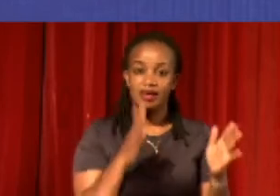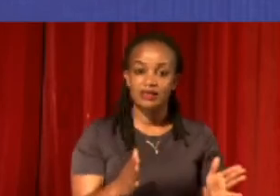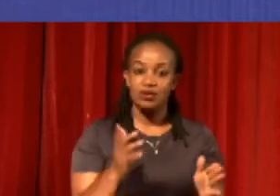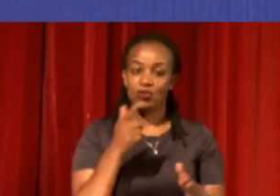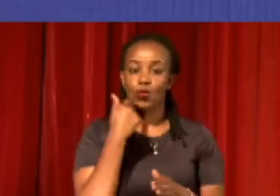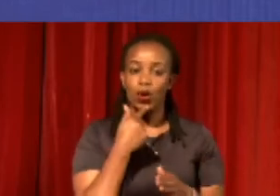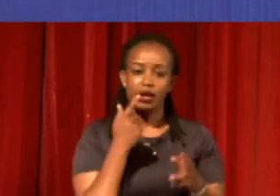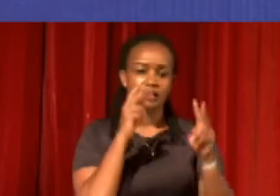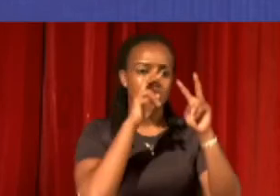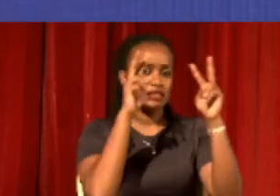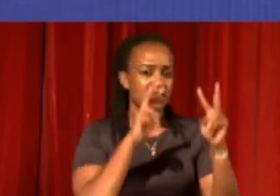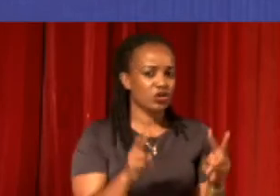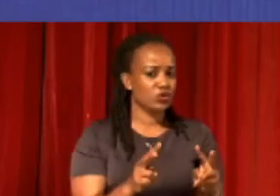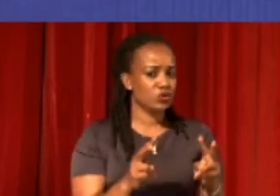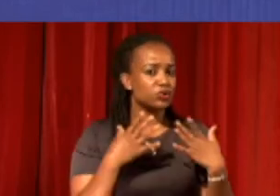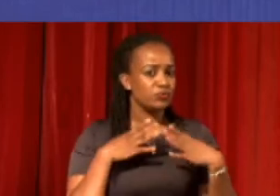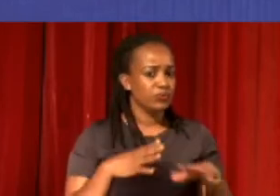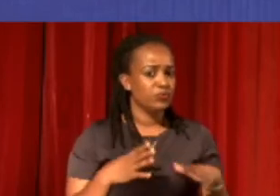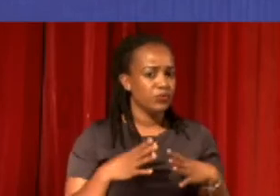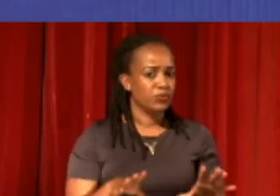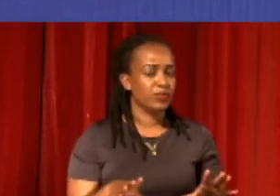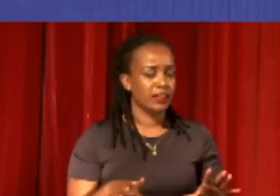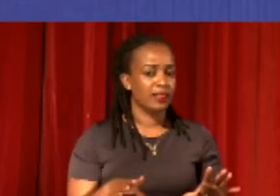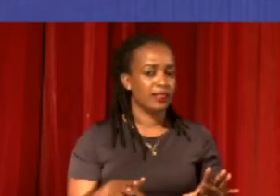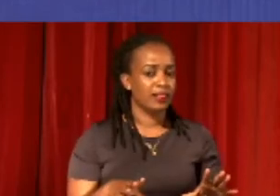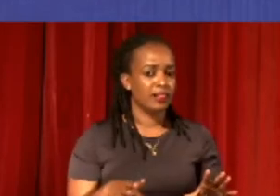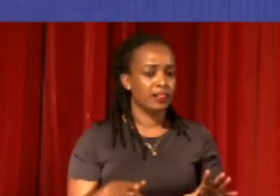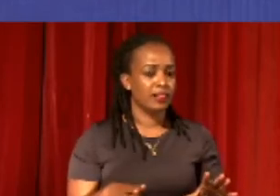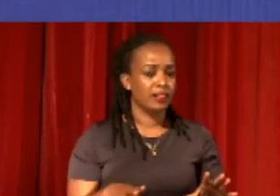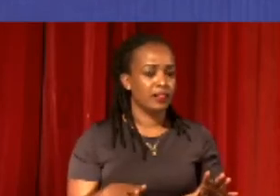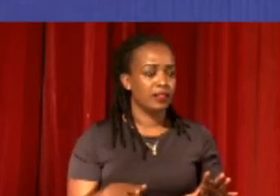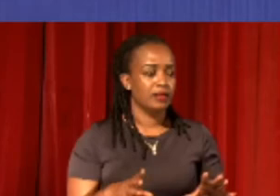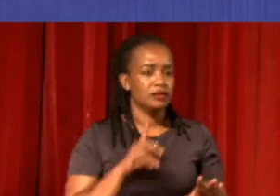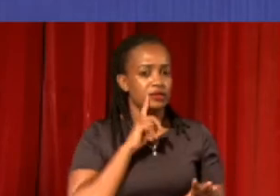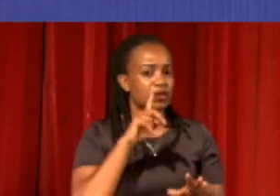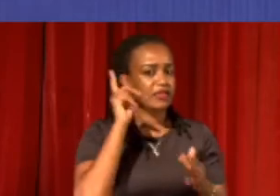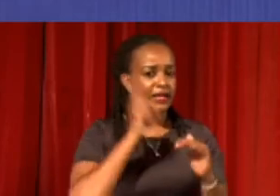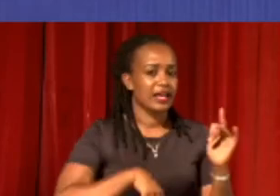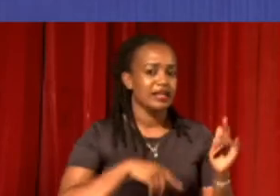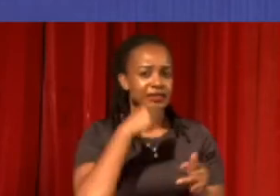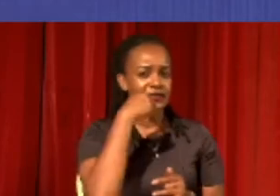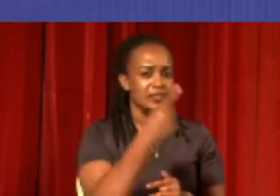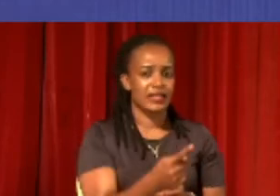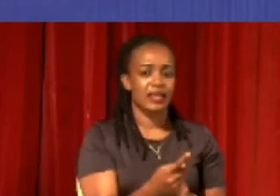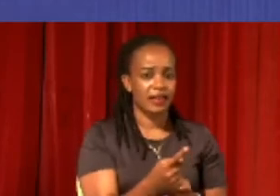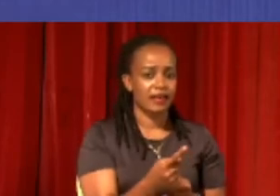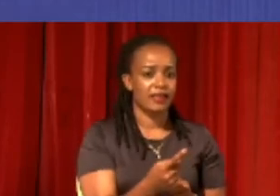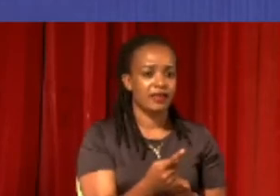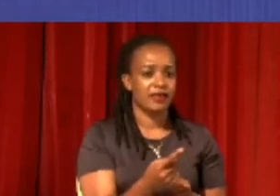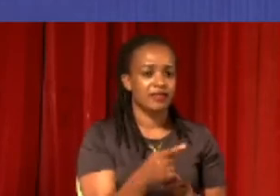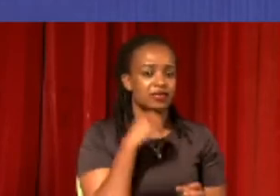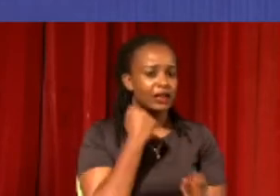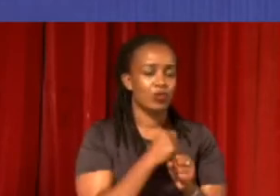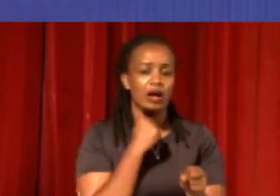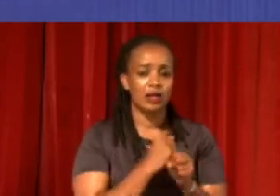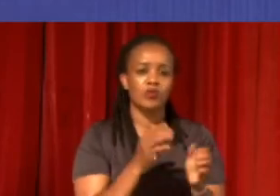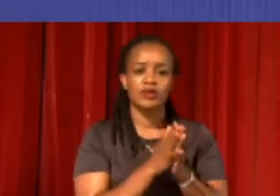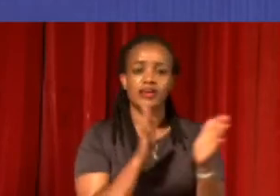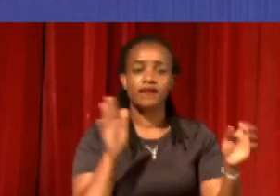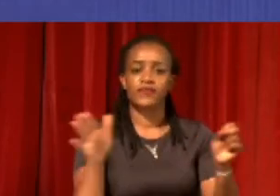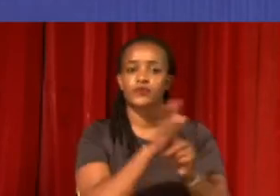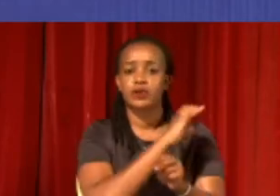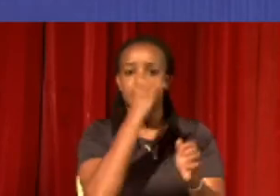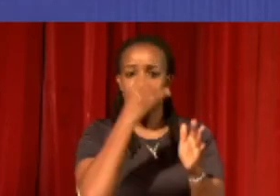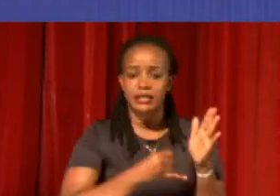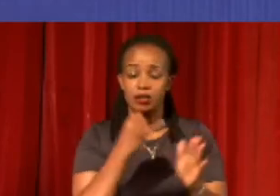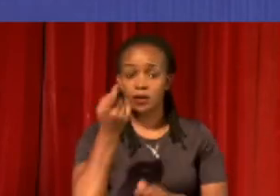international body to collect for them, mm. all right, which is different, yes. all right? So they cannot really say they represent the entire industry, okay. because we